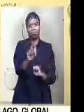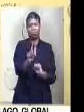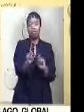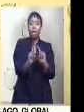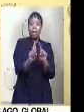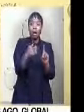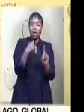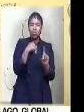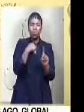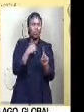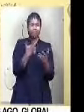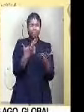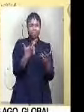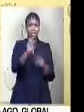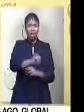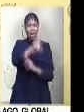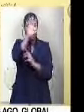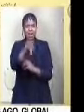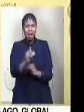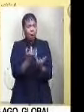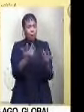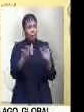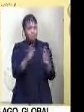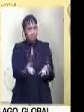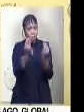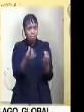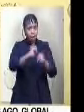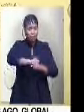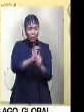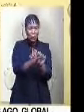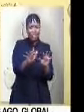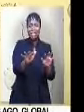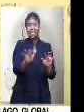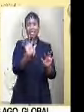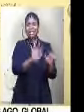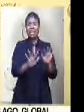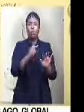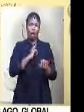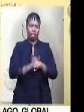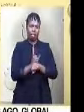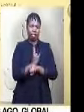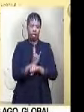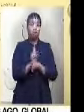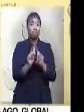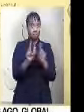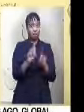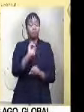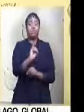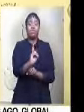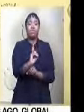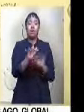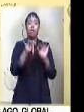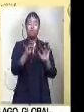definitive analysis of the progression of the disease in South Africa, there is sufficient evidence to show